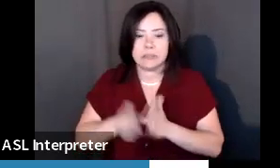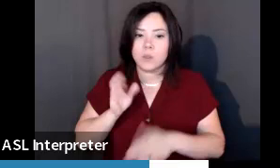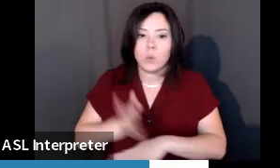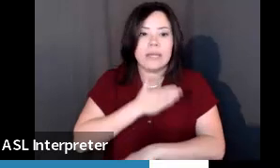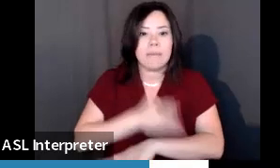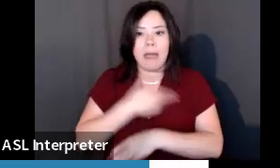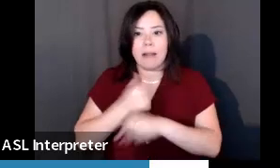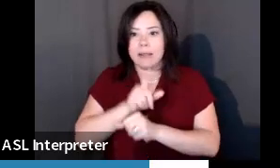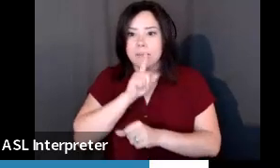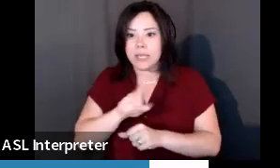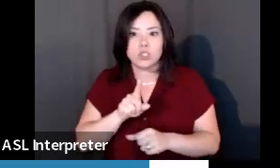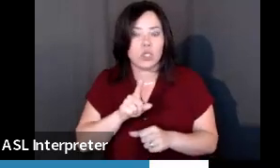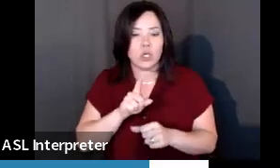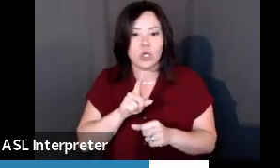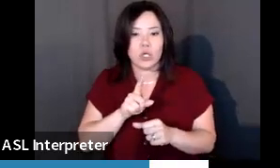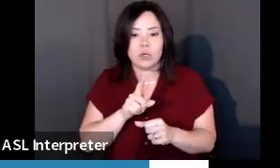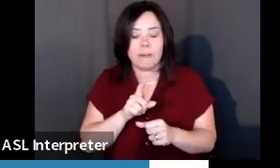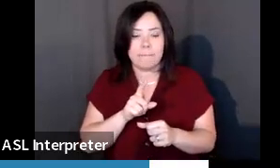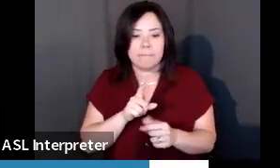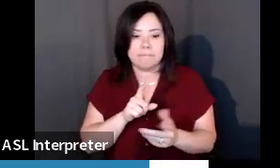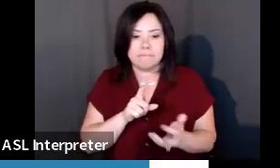and making sure that